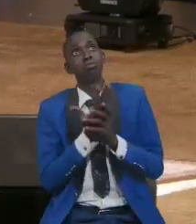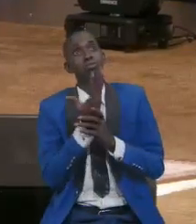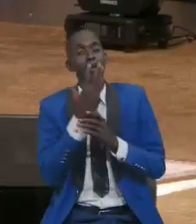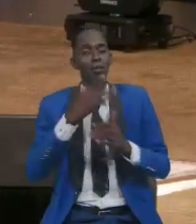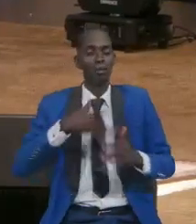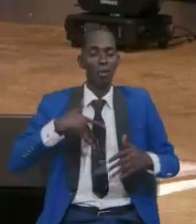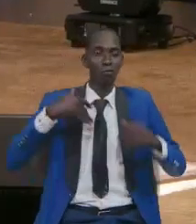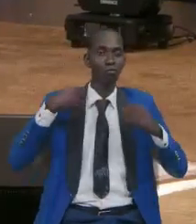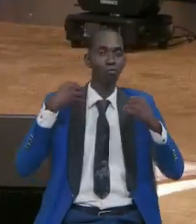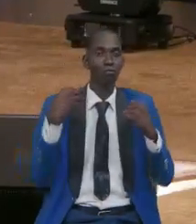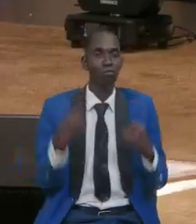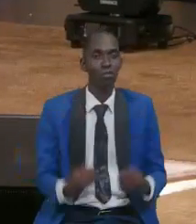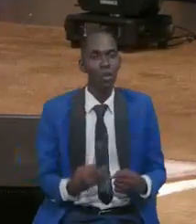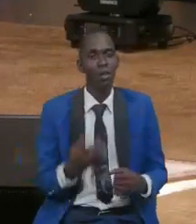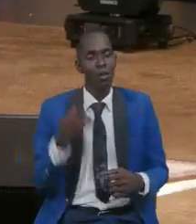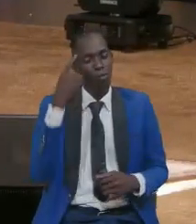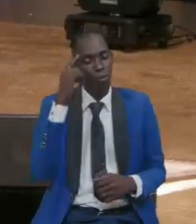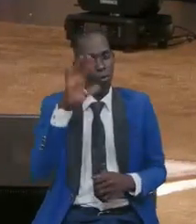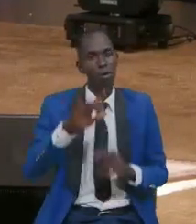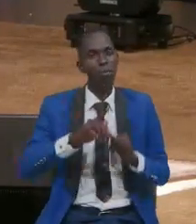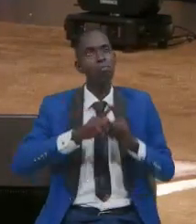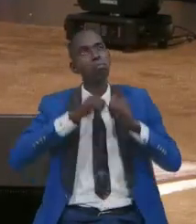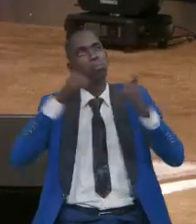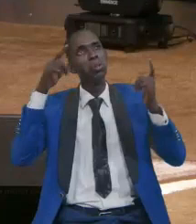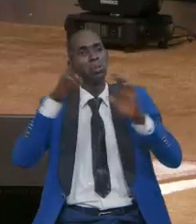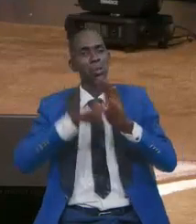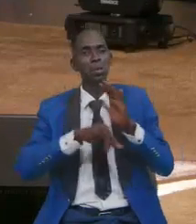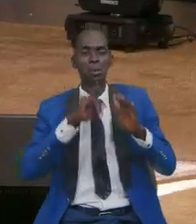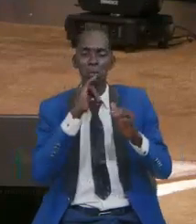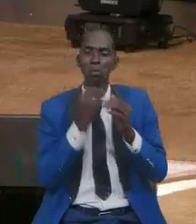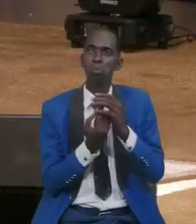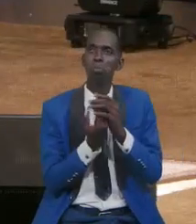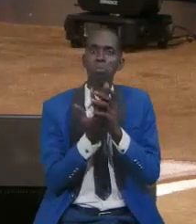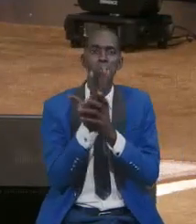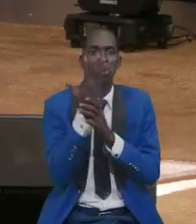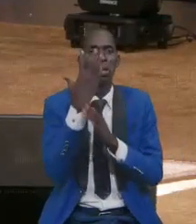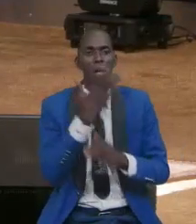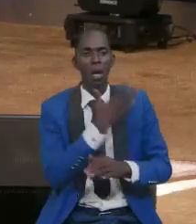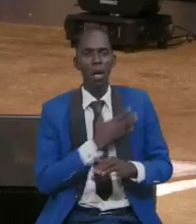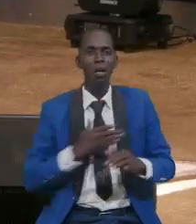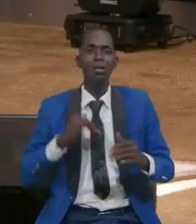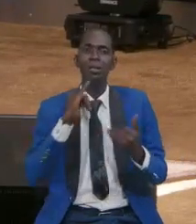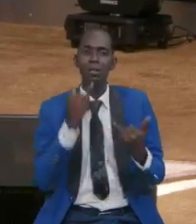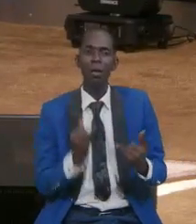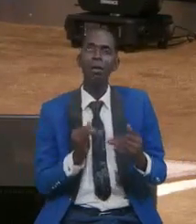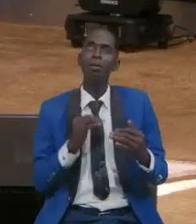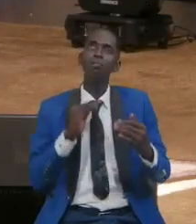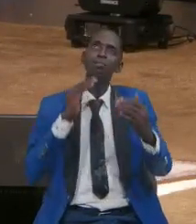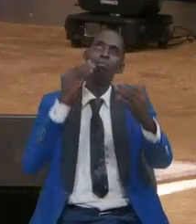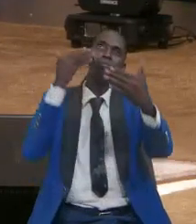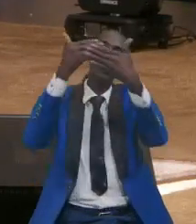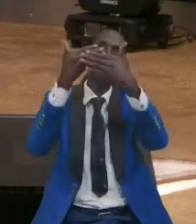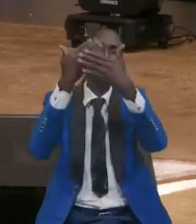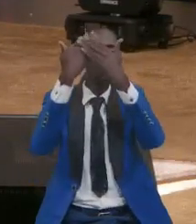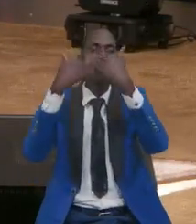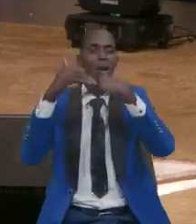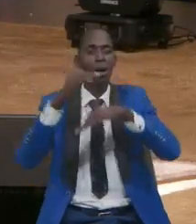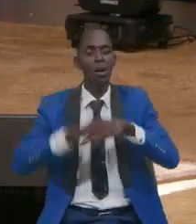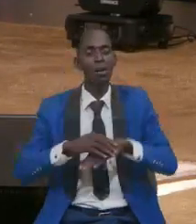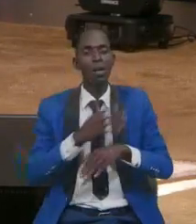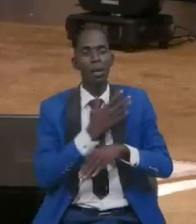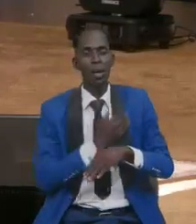for thy greatness is grown and reaches unto heaven, and